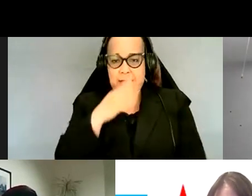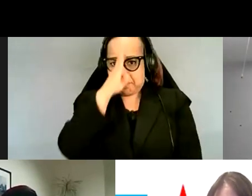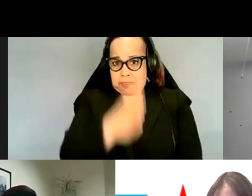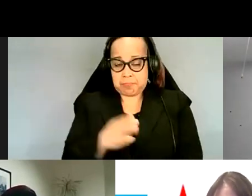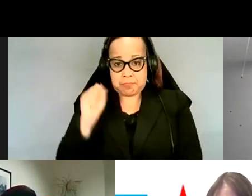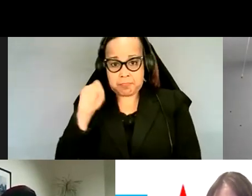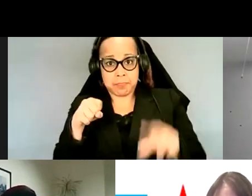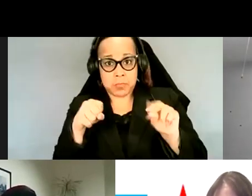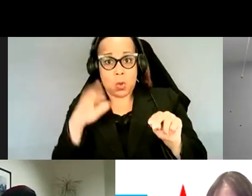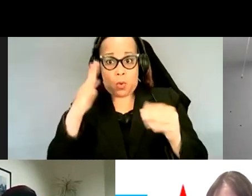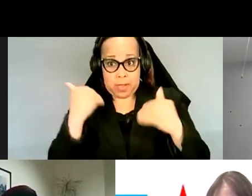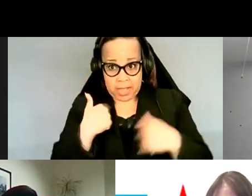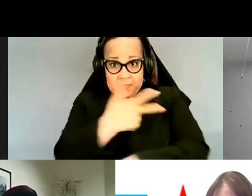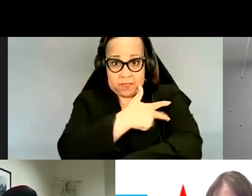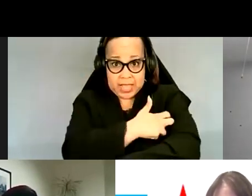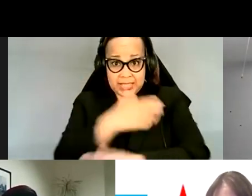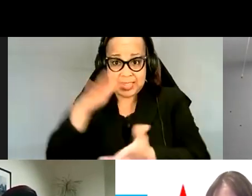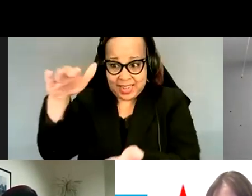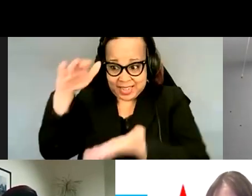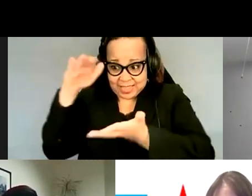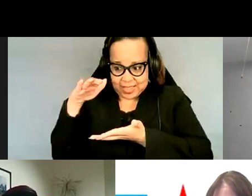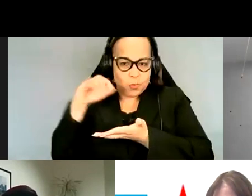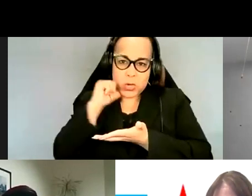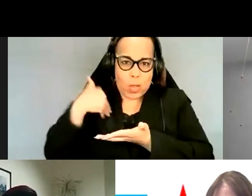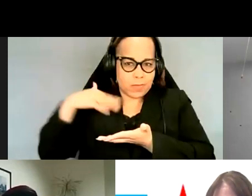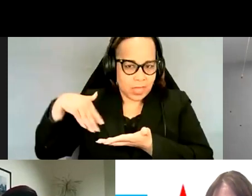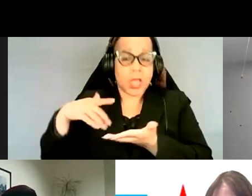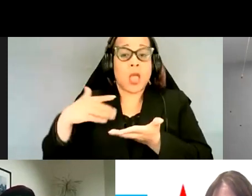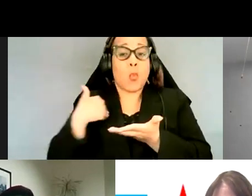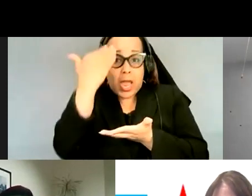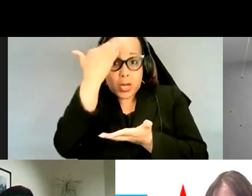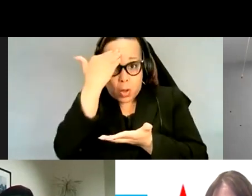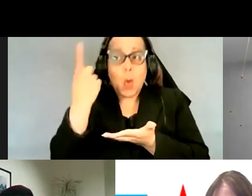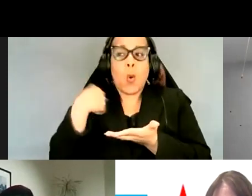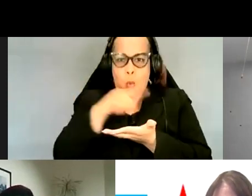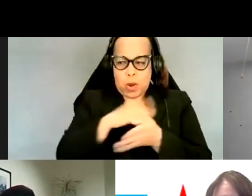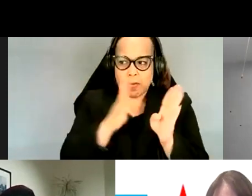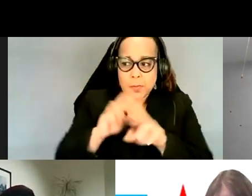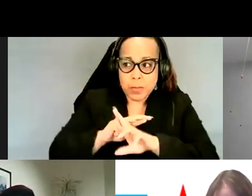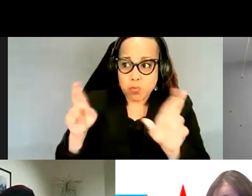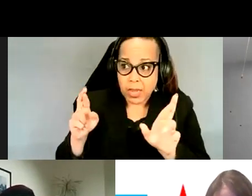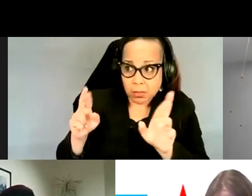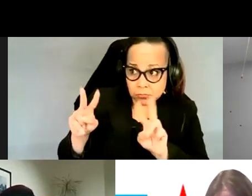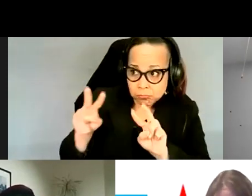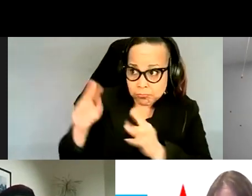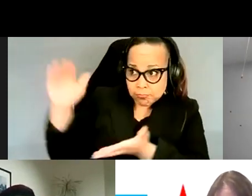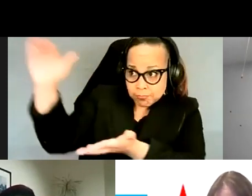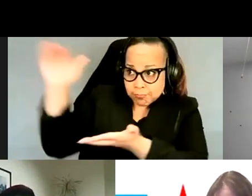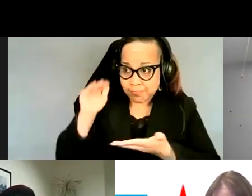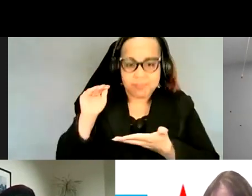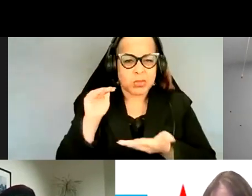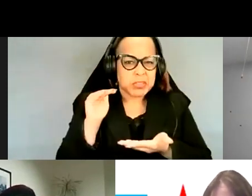or not we'll have the vaccine in hand, because we don't yet have it, what I do know is we're going to be ready for when it gets here so that we can get